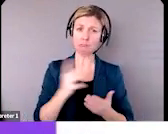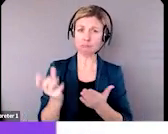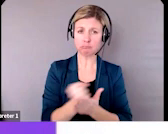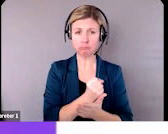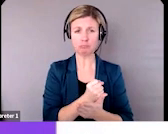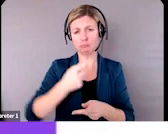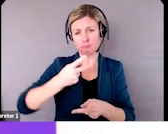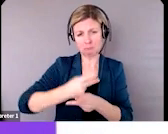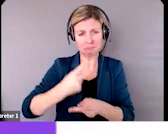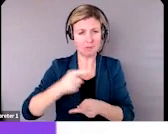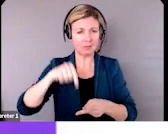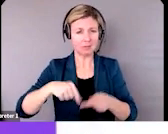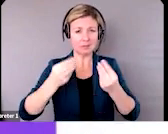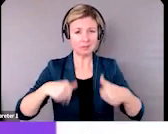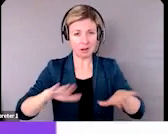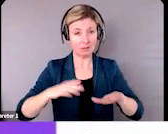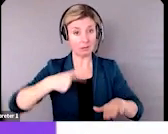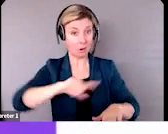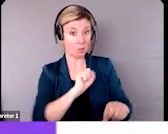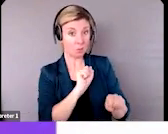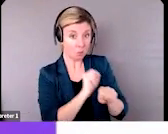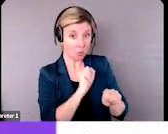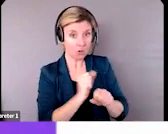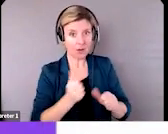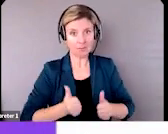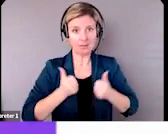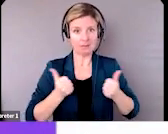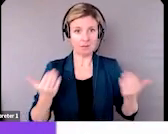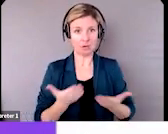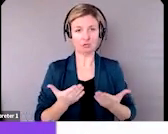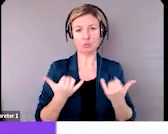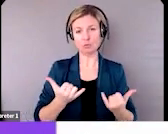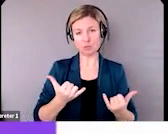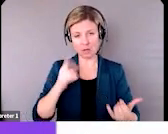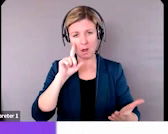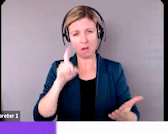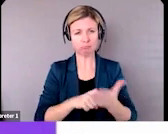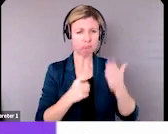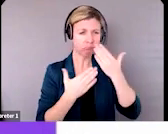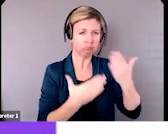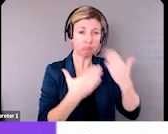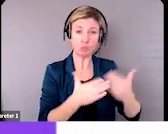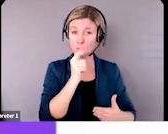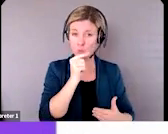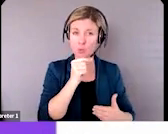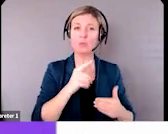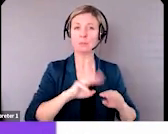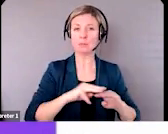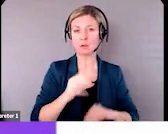work. Today, we acknowledge the Mississaugas of the Credit First Nation of